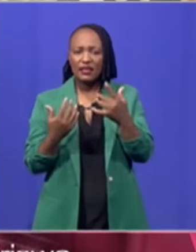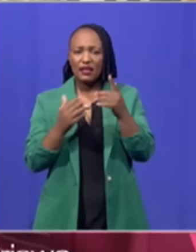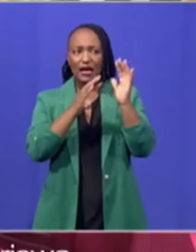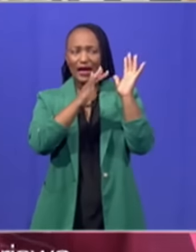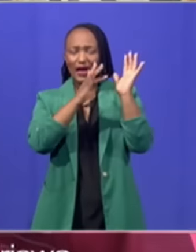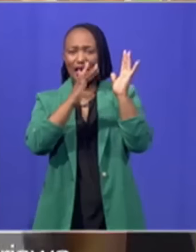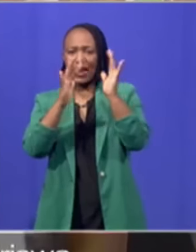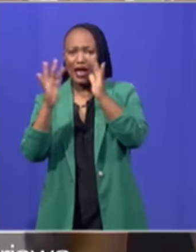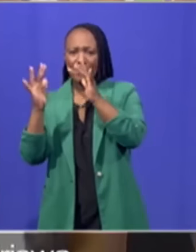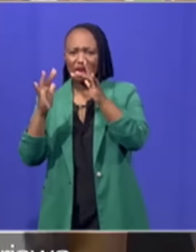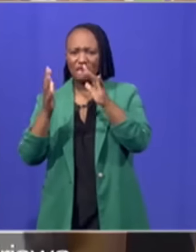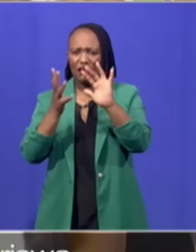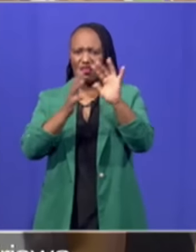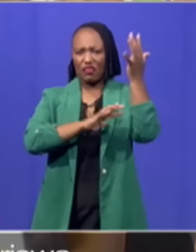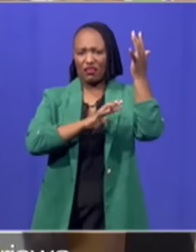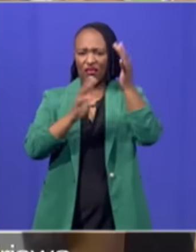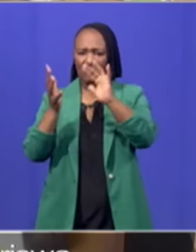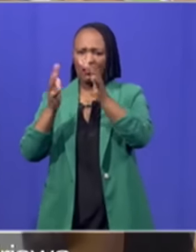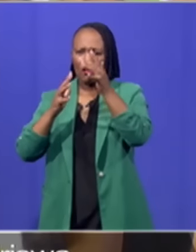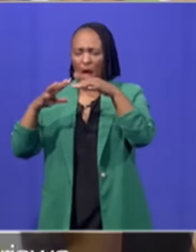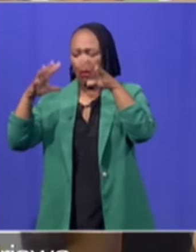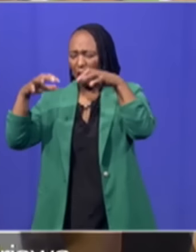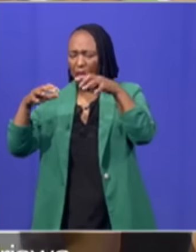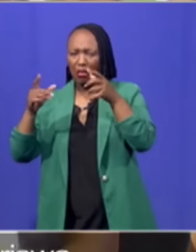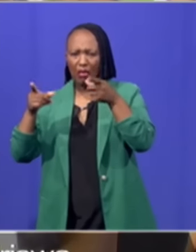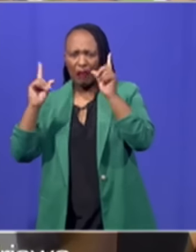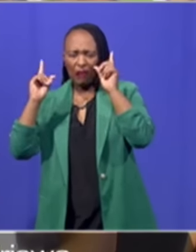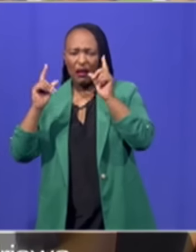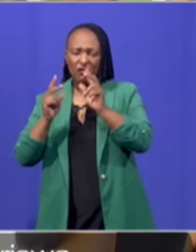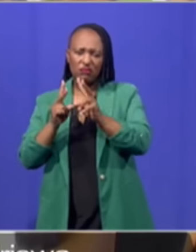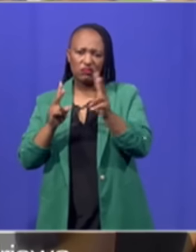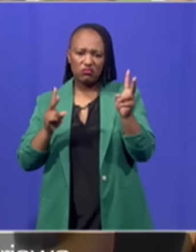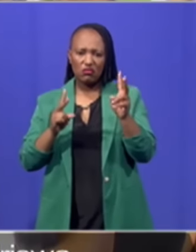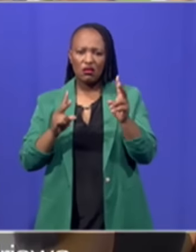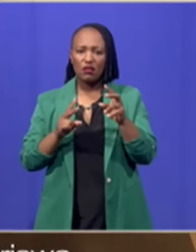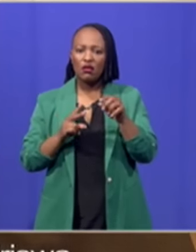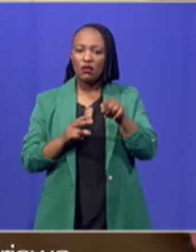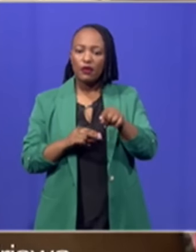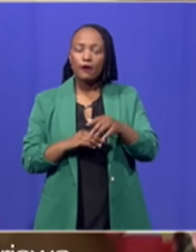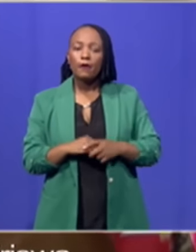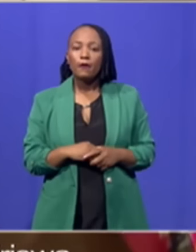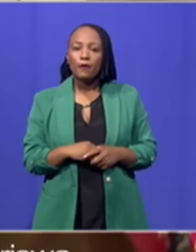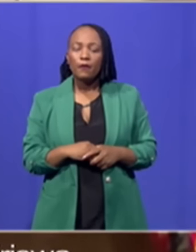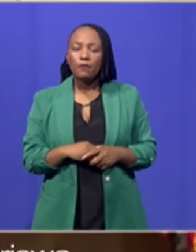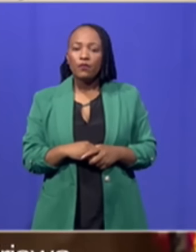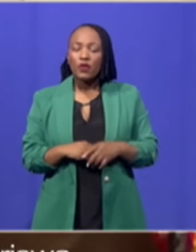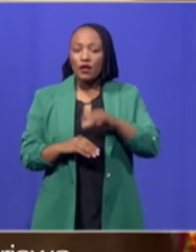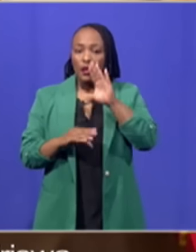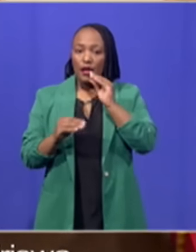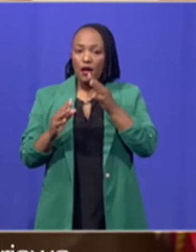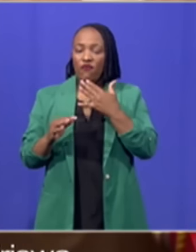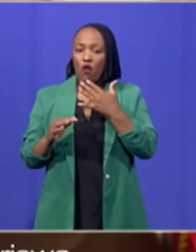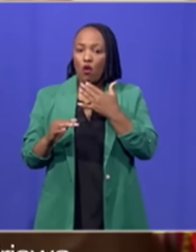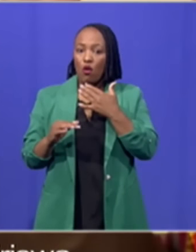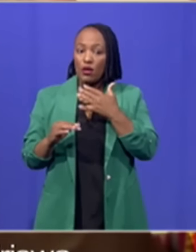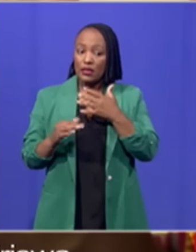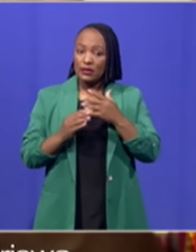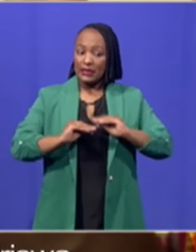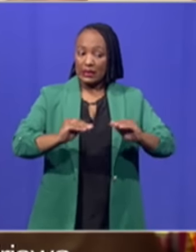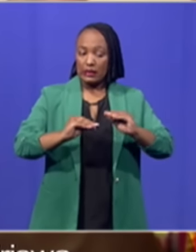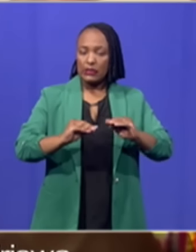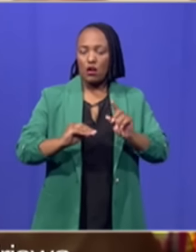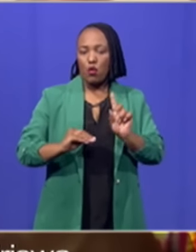climate disasters. Barutabana ba ithutile sengwe seo ba ka se rutang. Re fumana hore boteng ba lefapha la